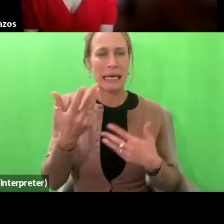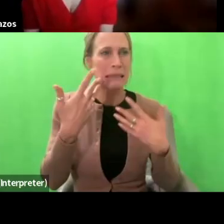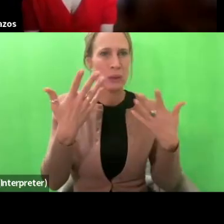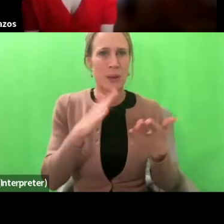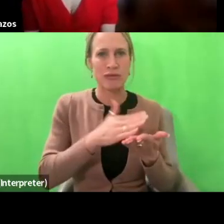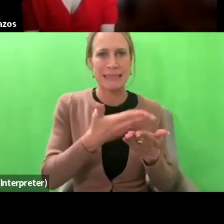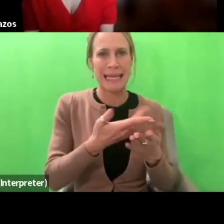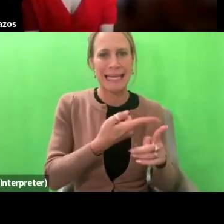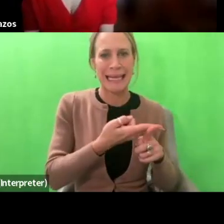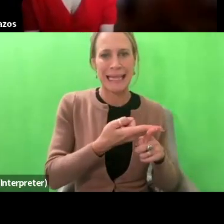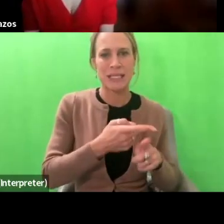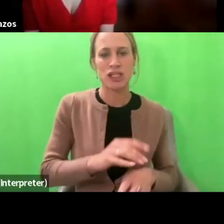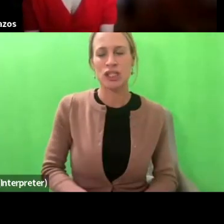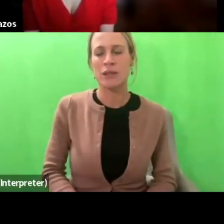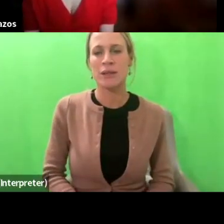So.